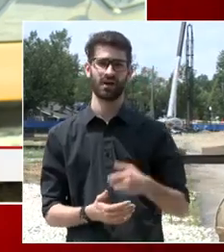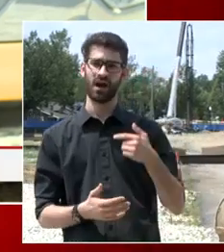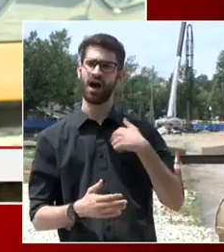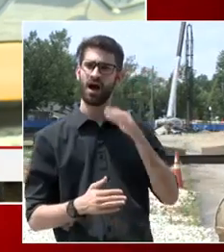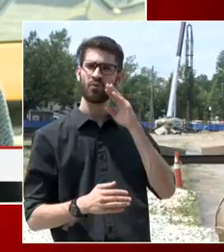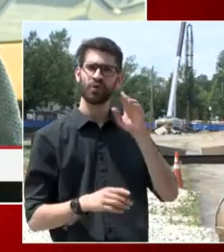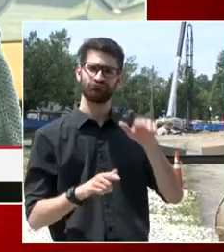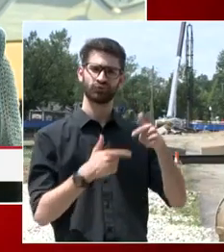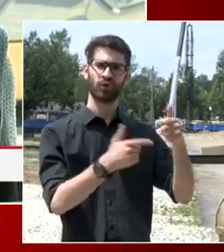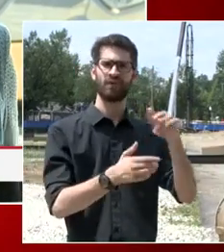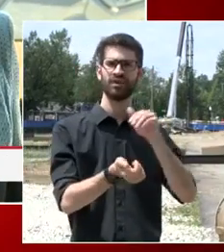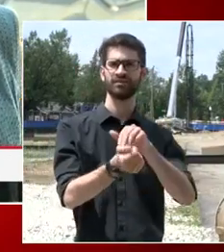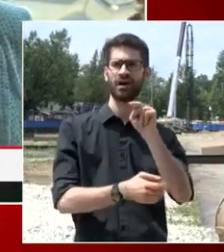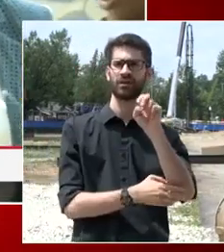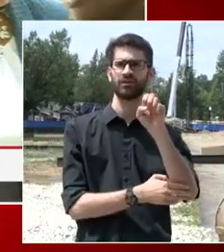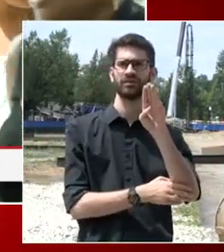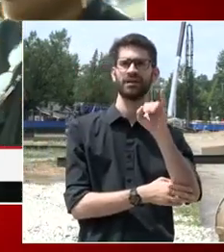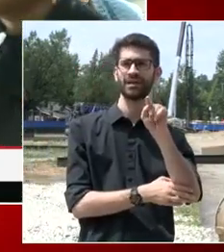to address.